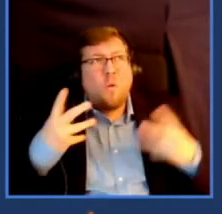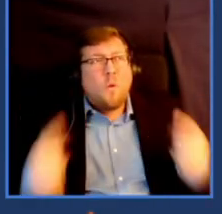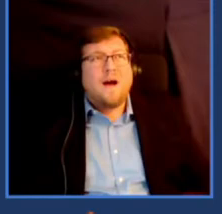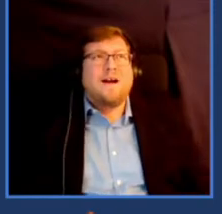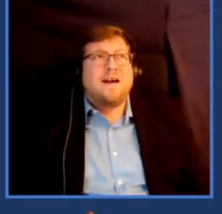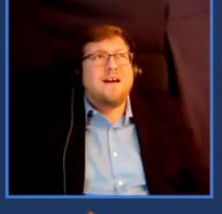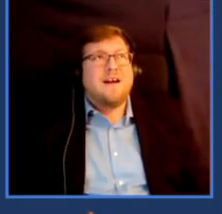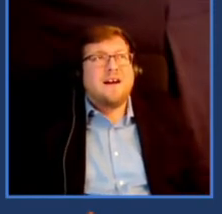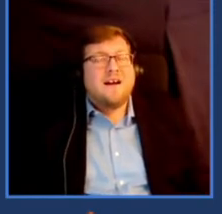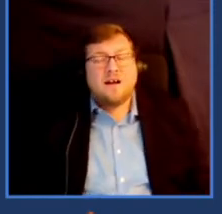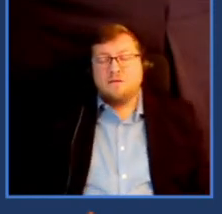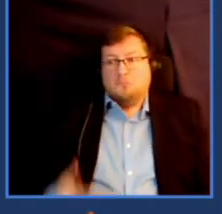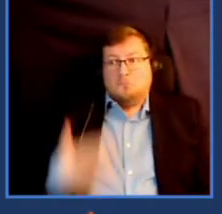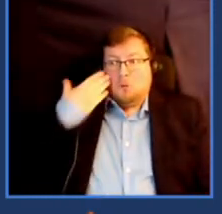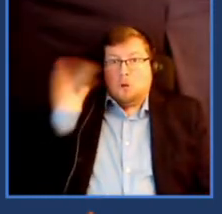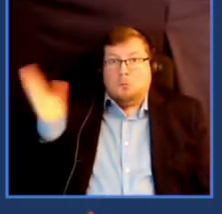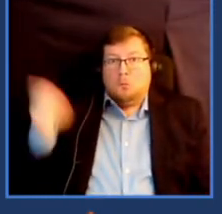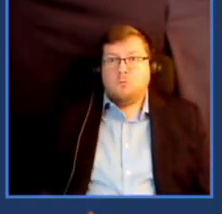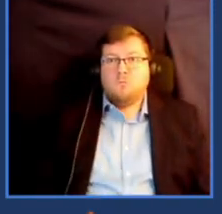don't know.